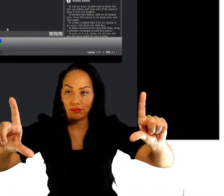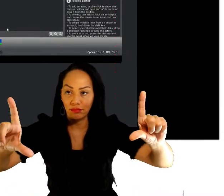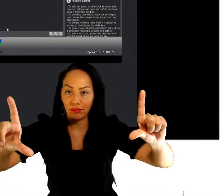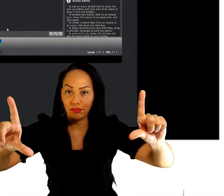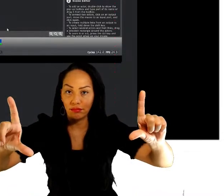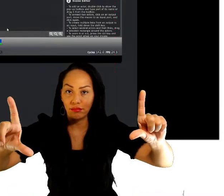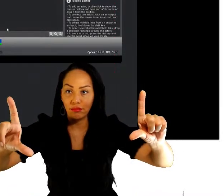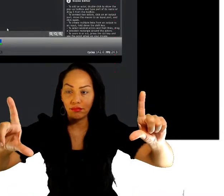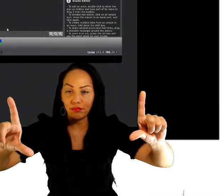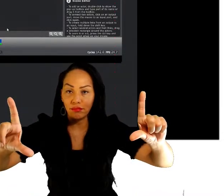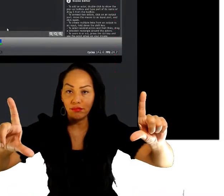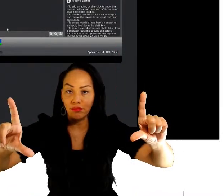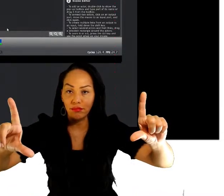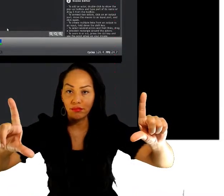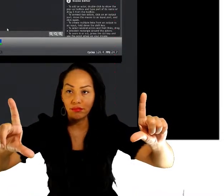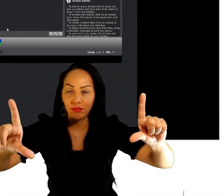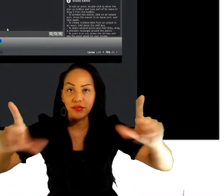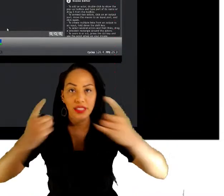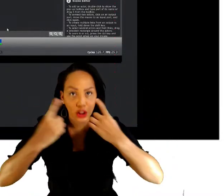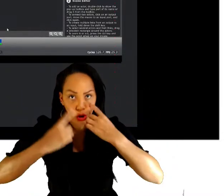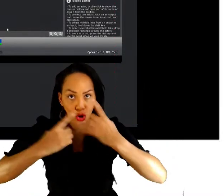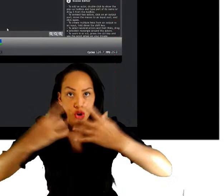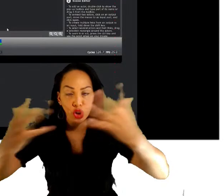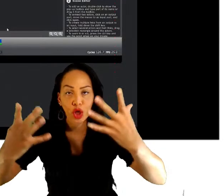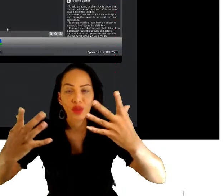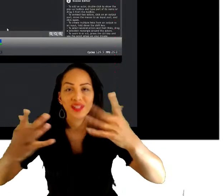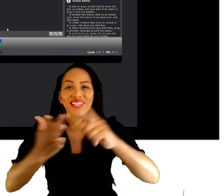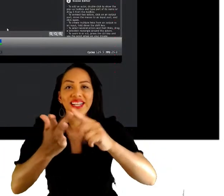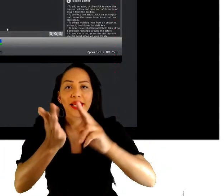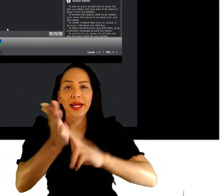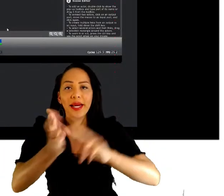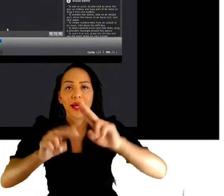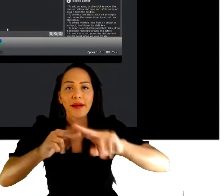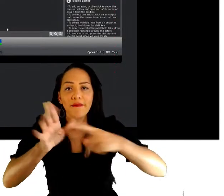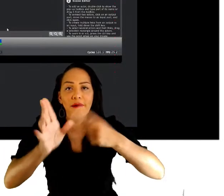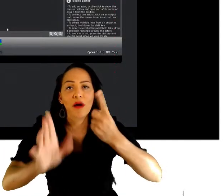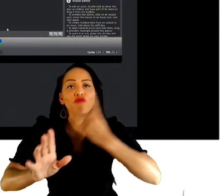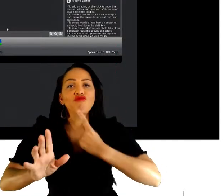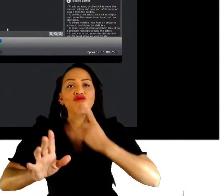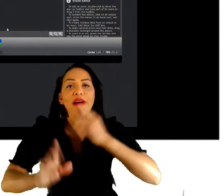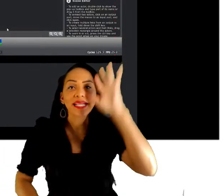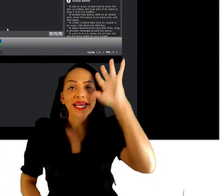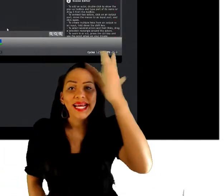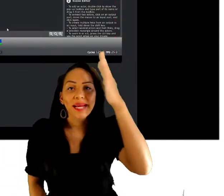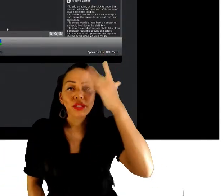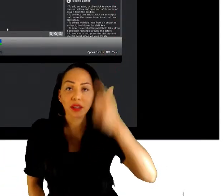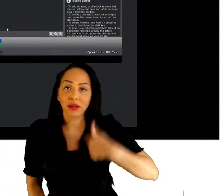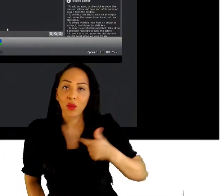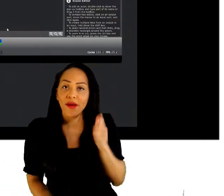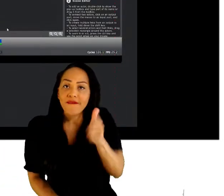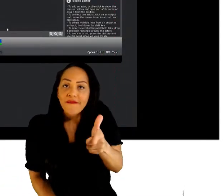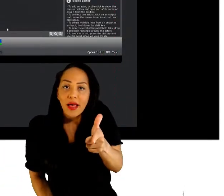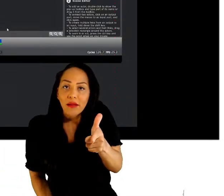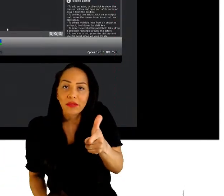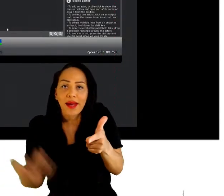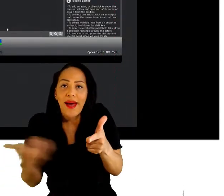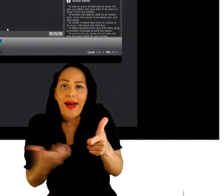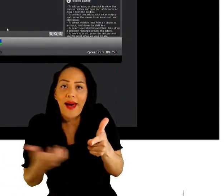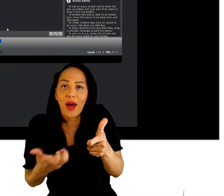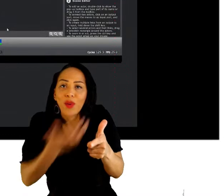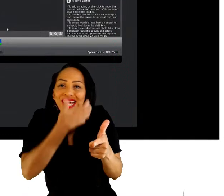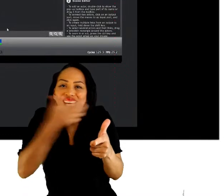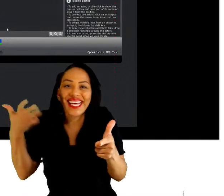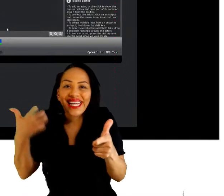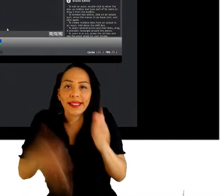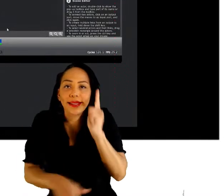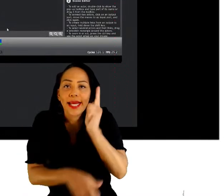the infrared images, which we'll explain later, which we filmed with a heat camera. It has this interplay